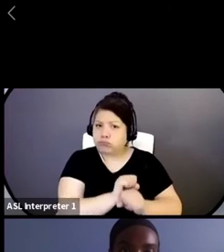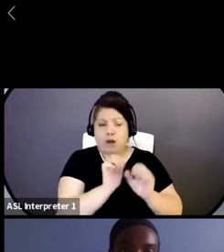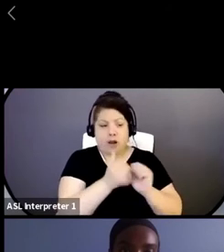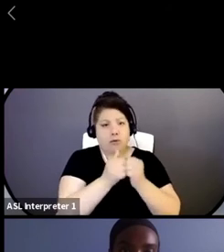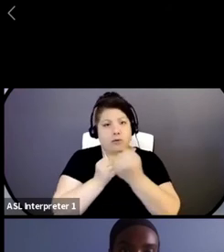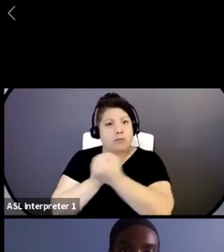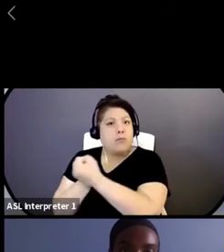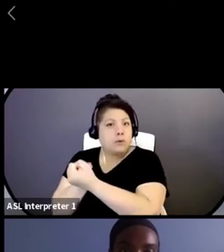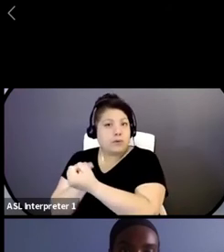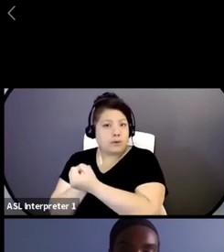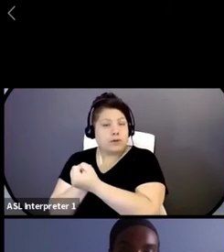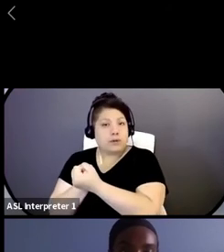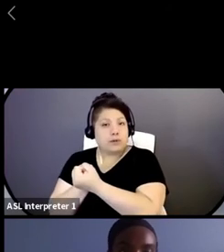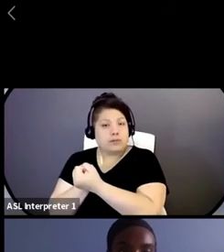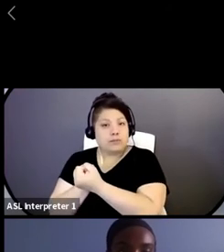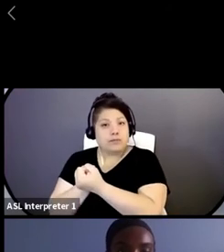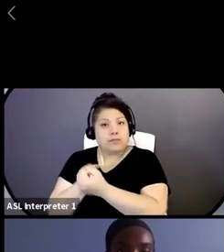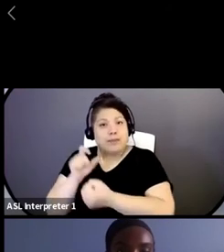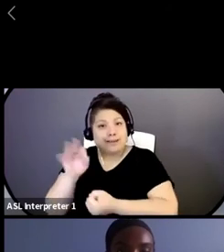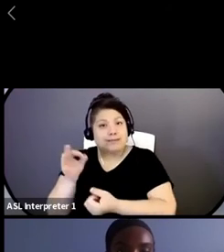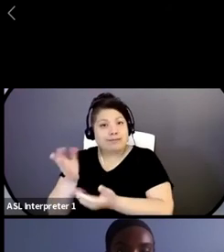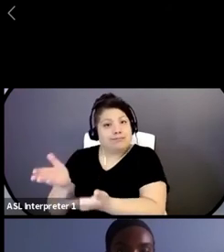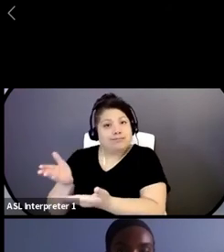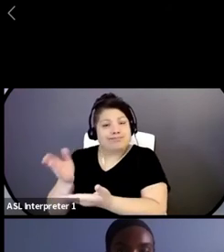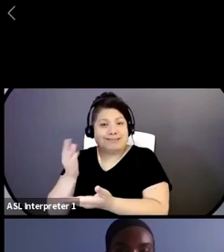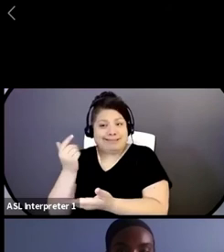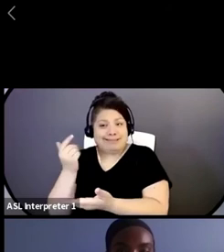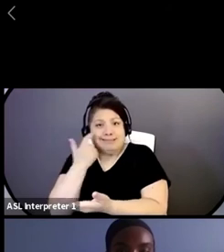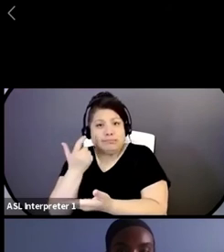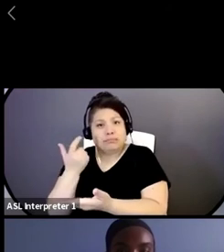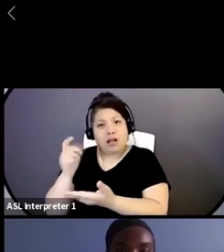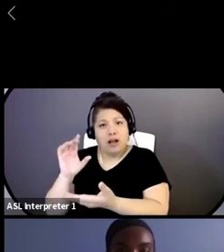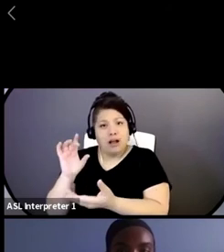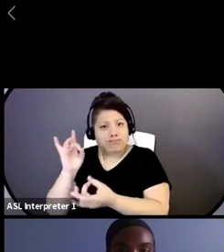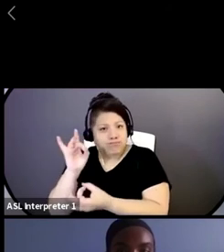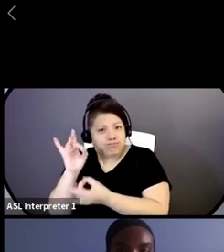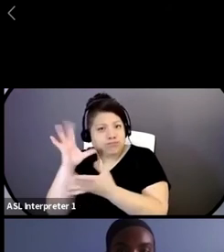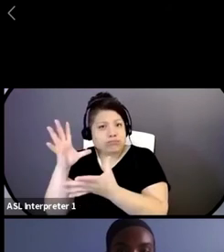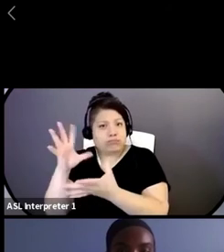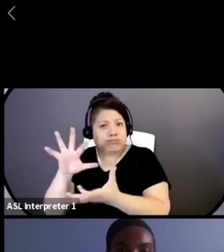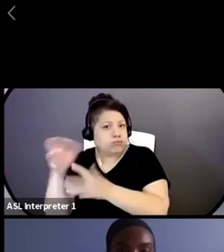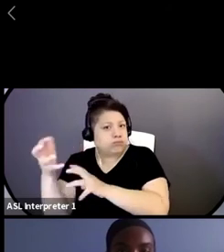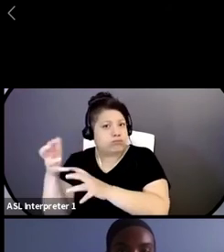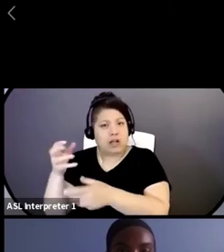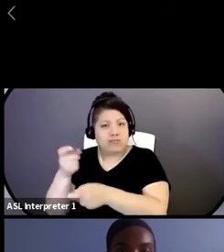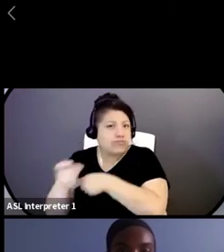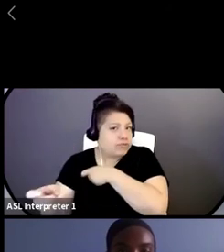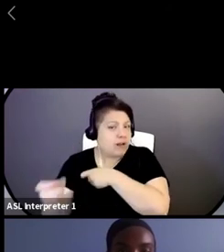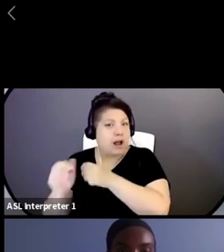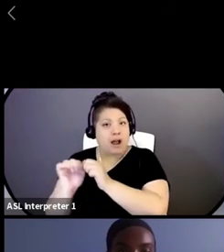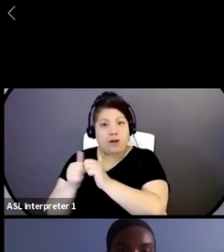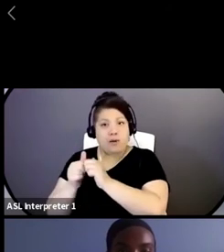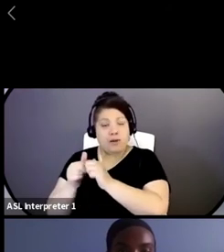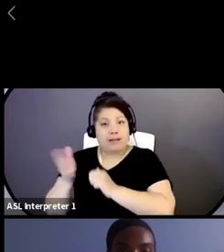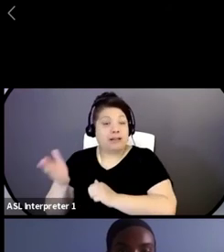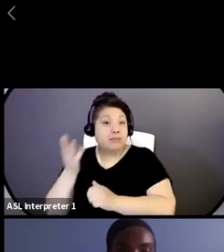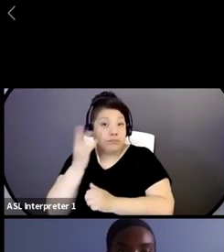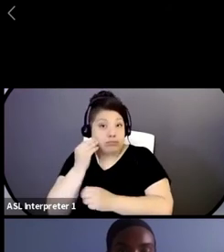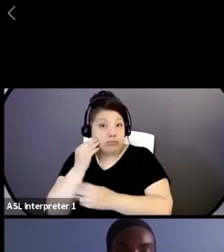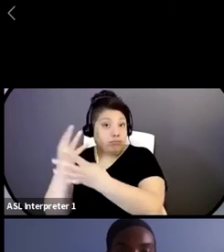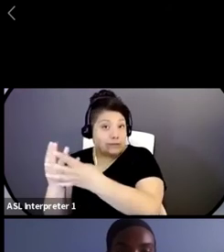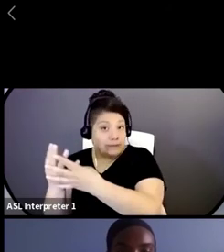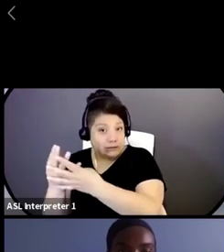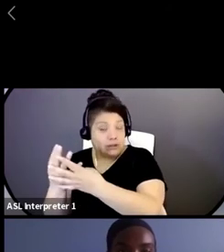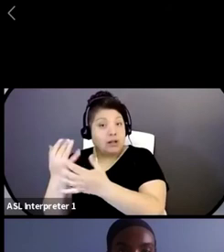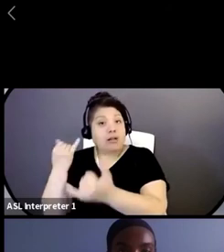has committed violence or harm, specifically people who have been in prison, are coming out